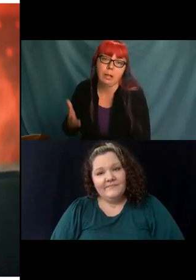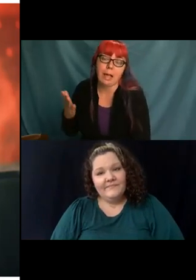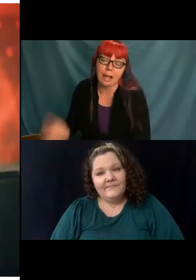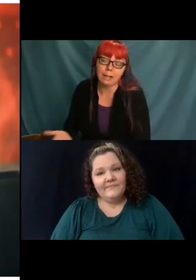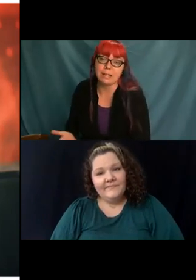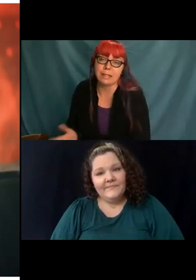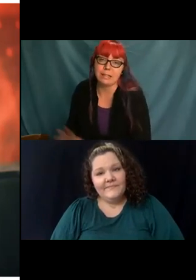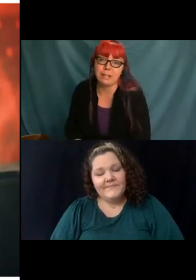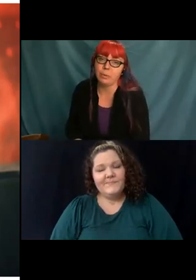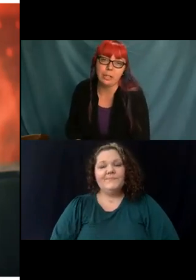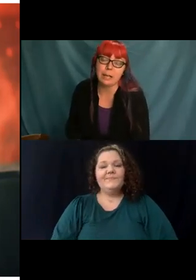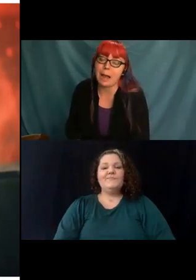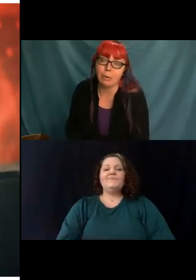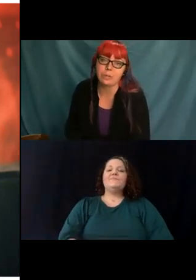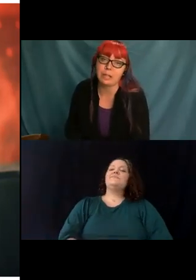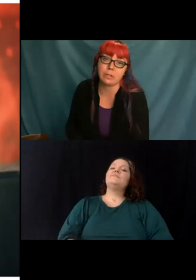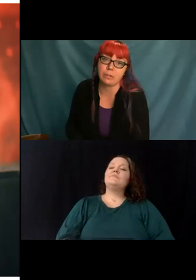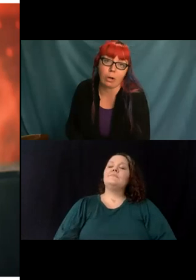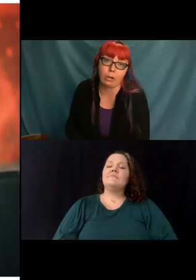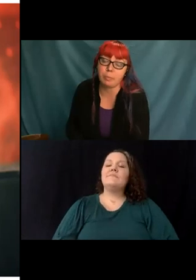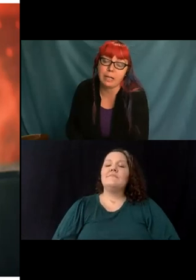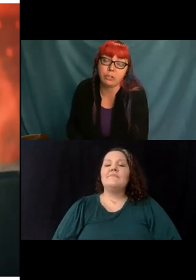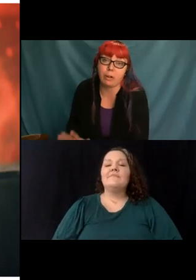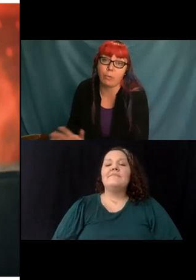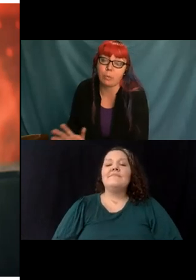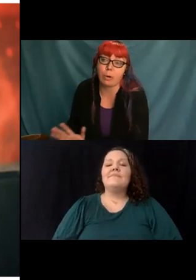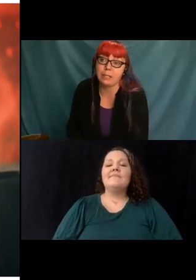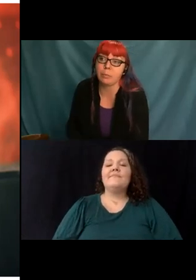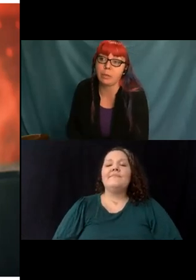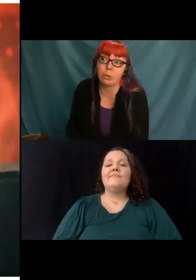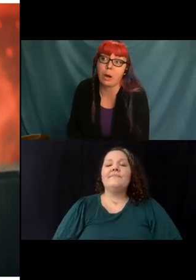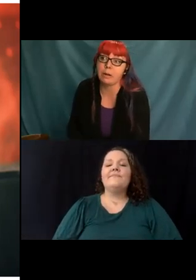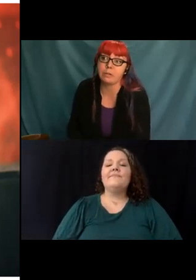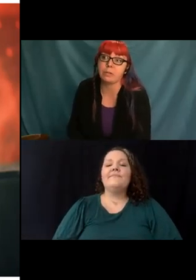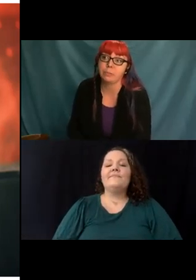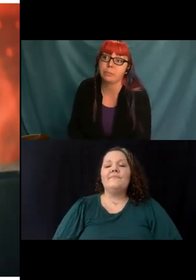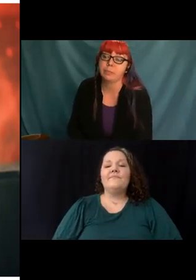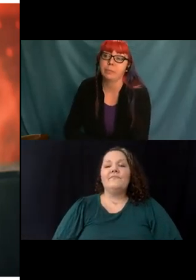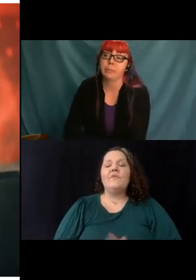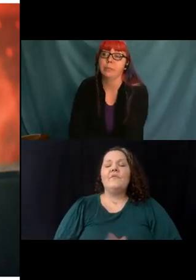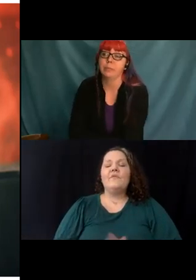can access it, we're looking at hours and hours of work just by nature of what the work is and what it requires.